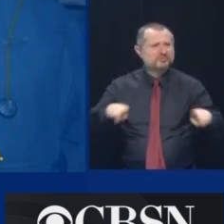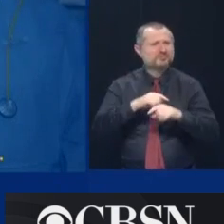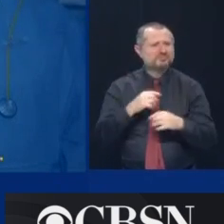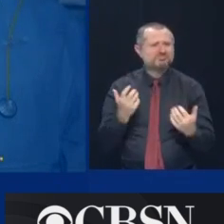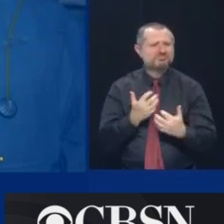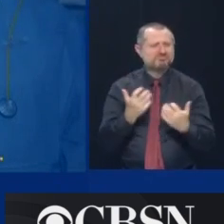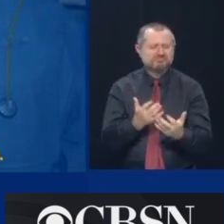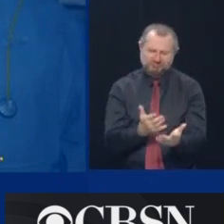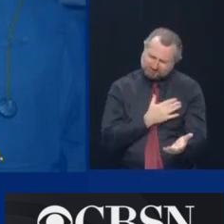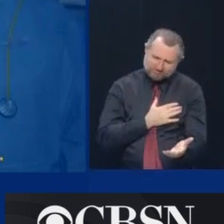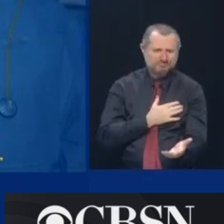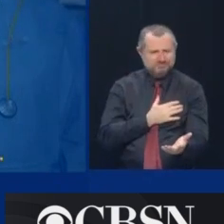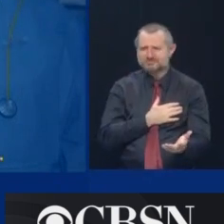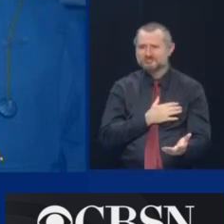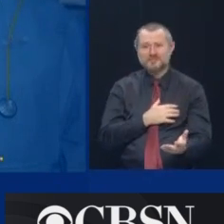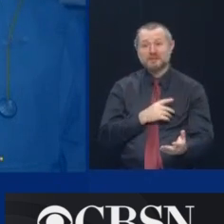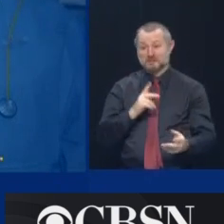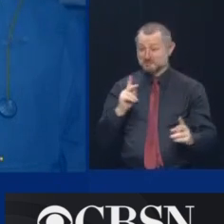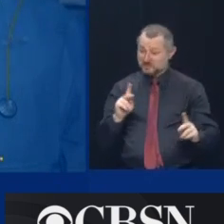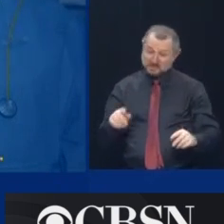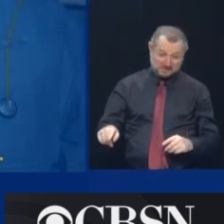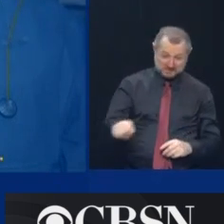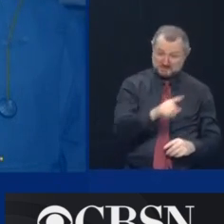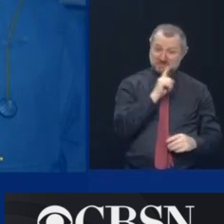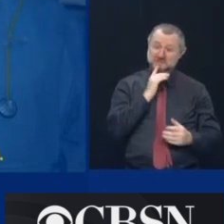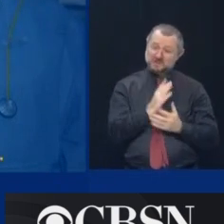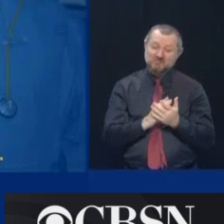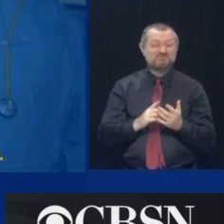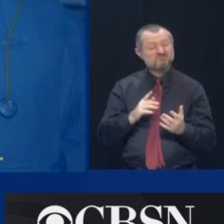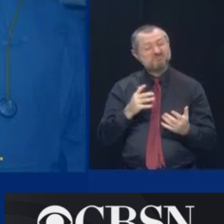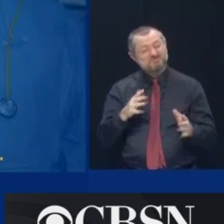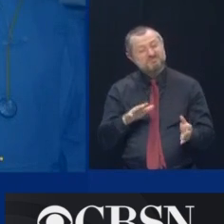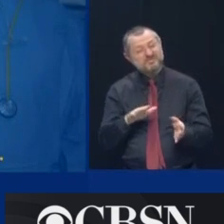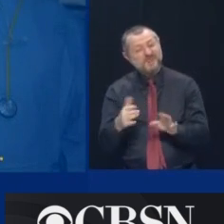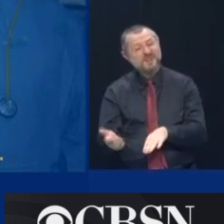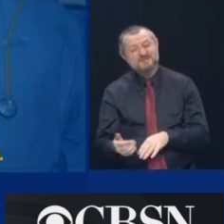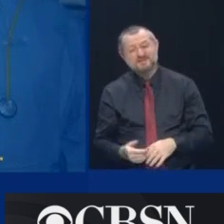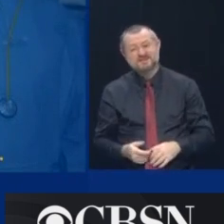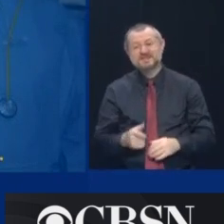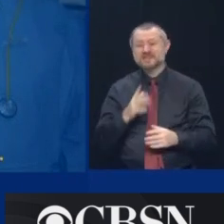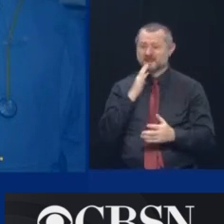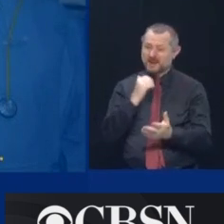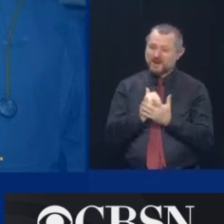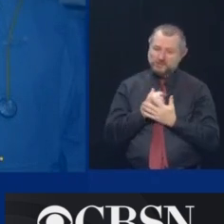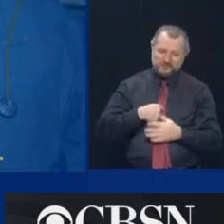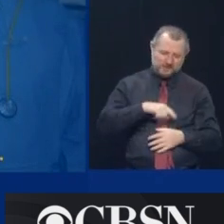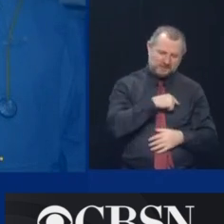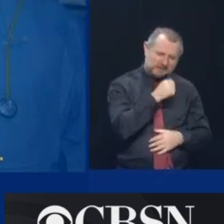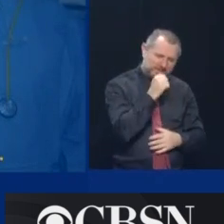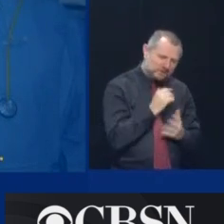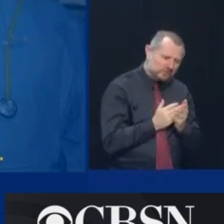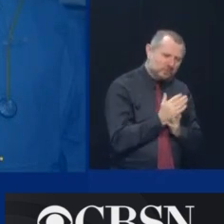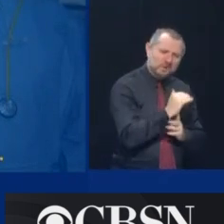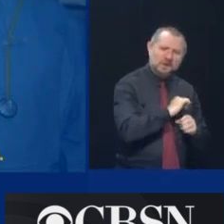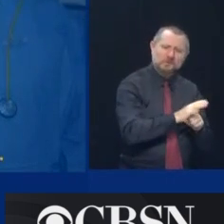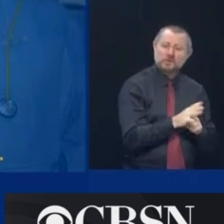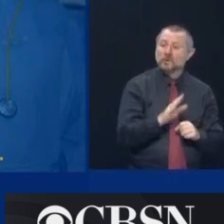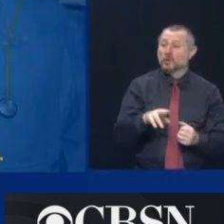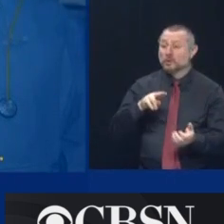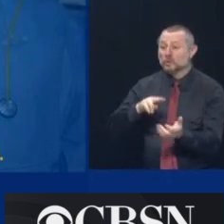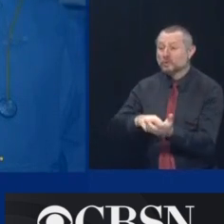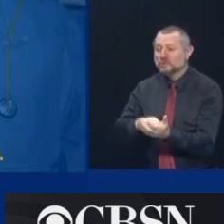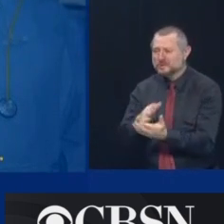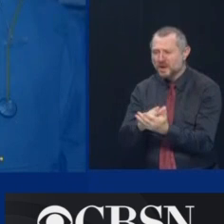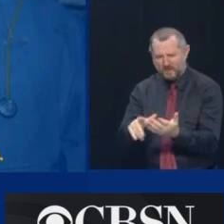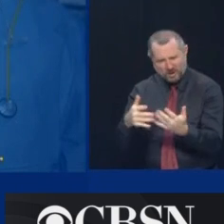are people who gave their lives to get us through COVID. There are nurses who died to get